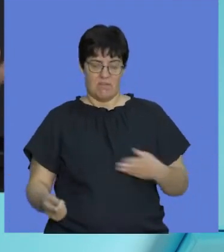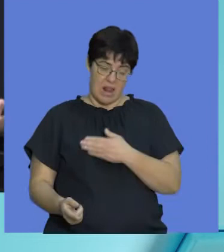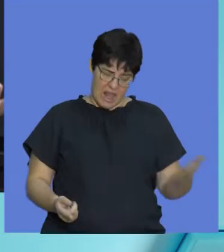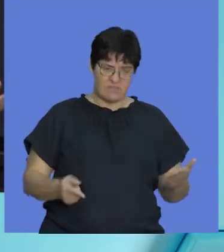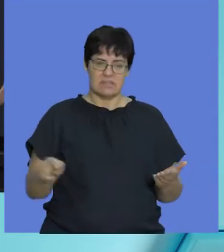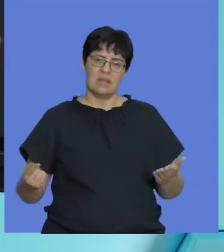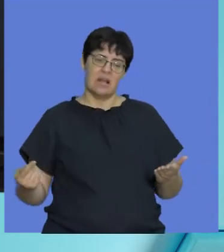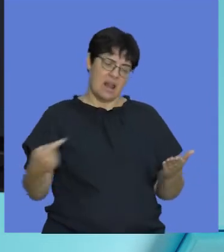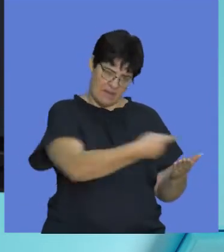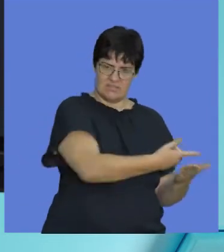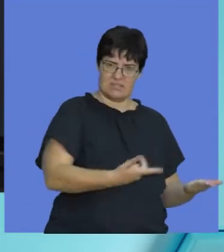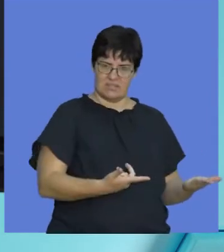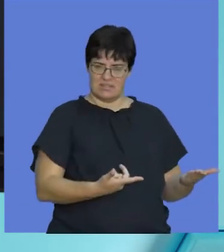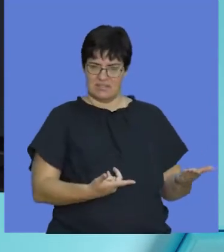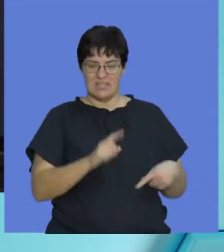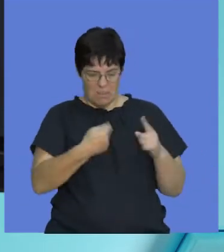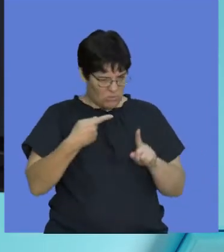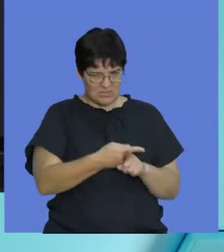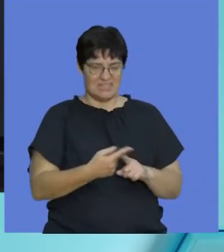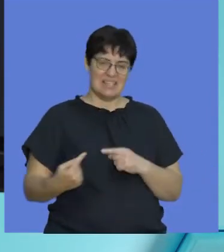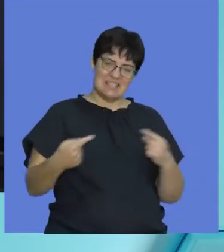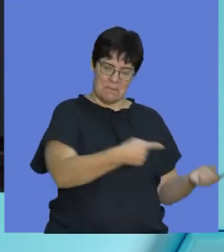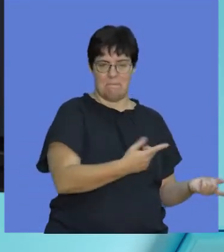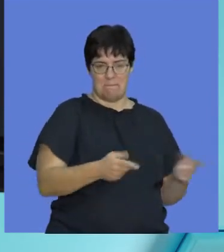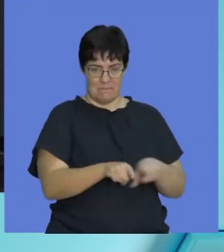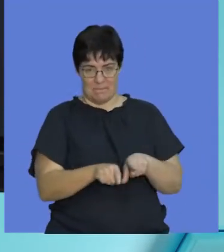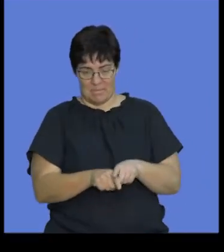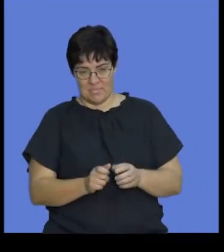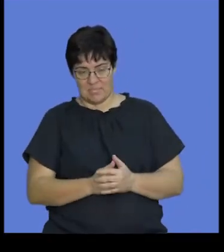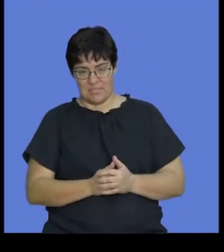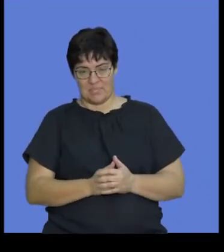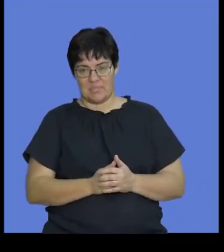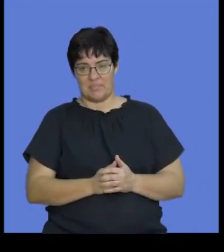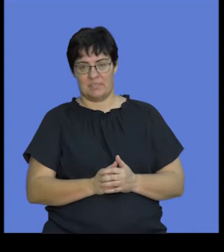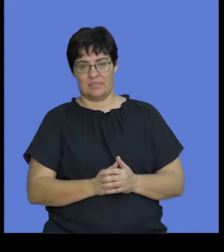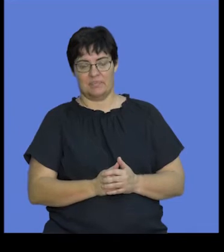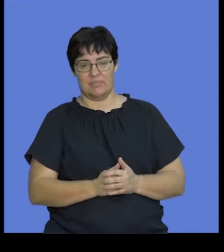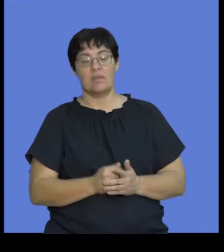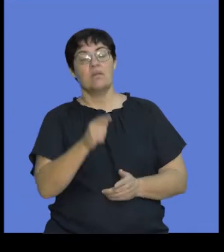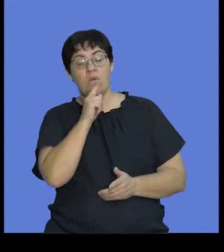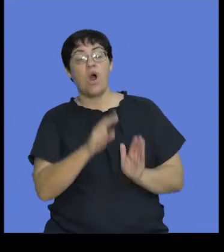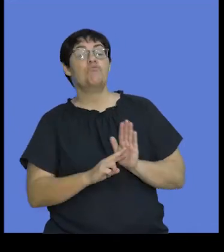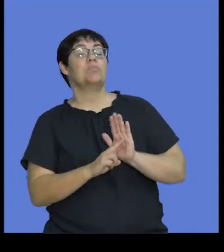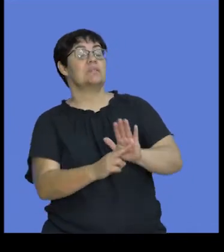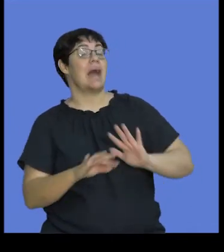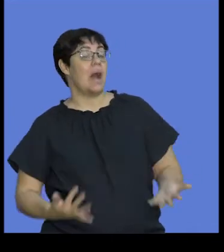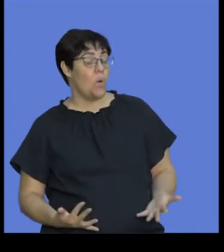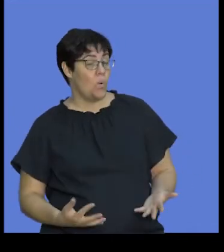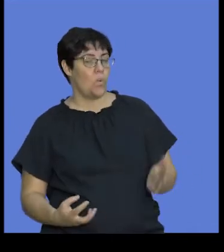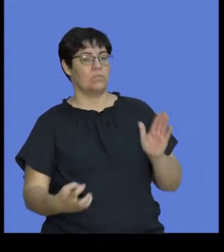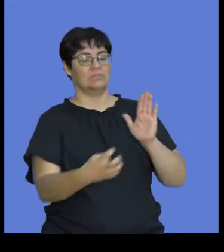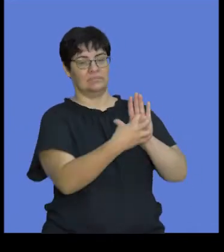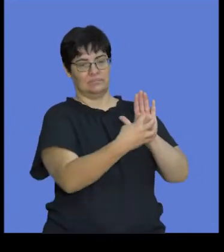doesn't work, okay? Because momentum is about the velocity. So it's the same direction. And we can represent